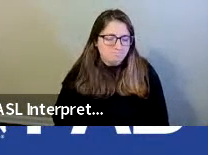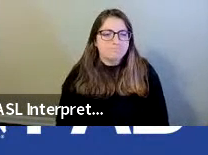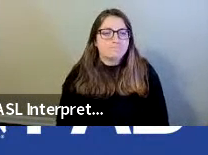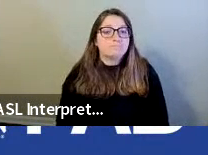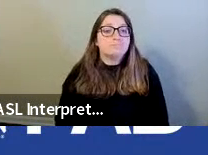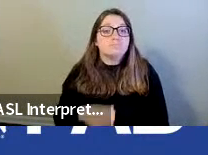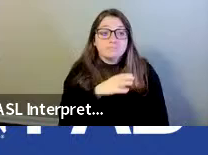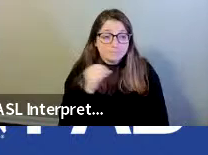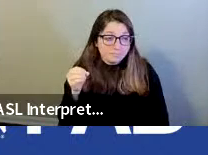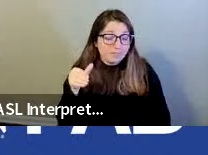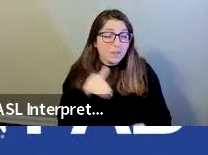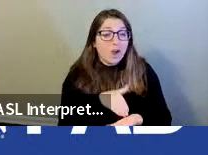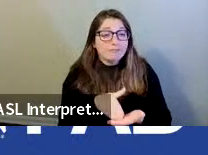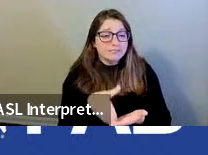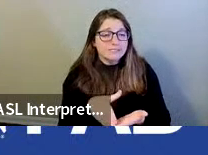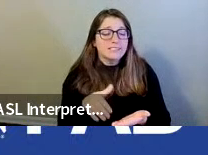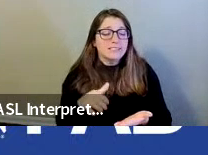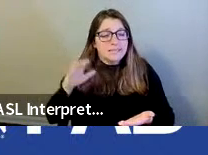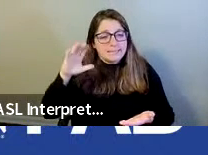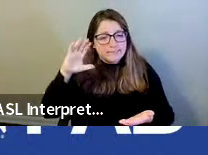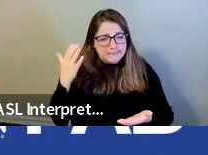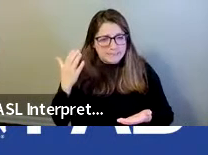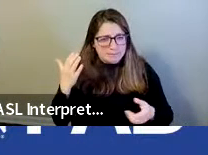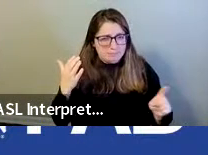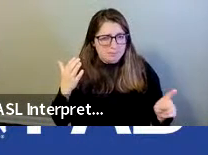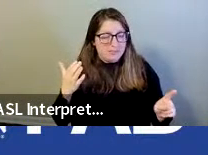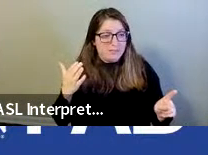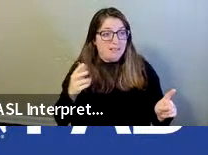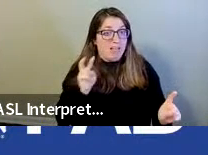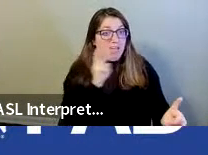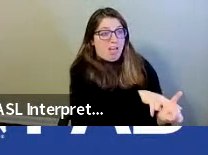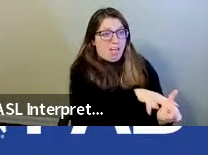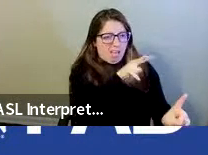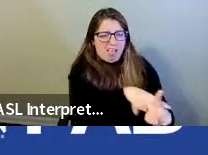find it is inconsistent across like sanctions.